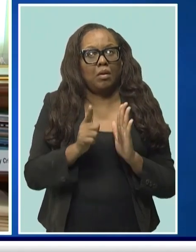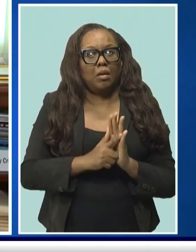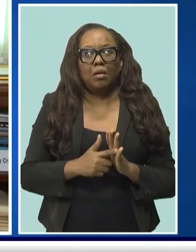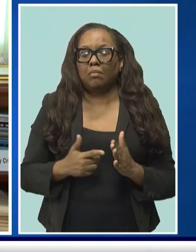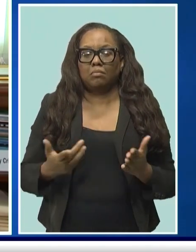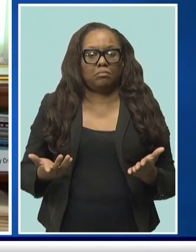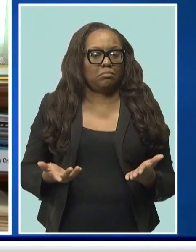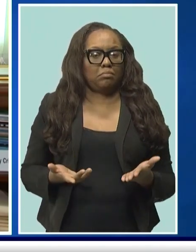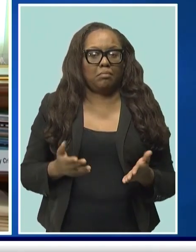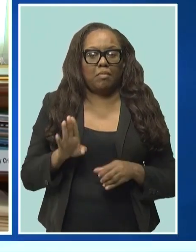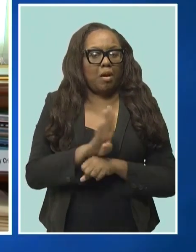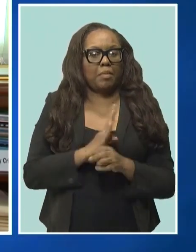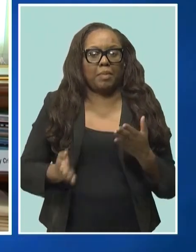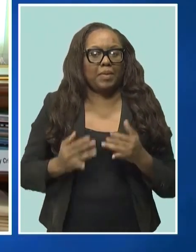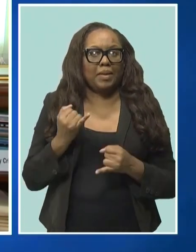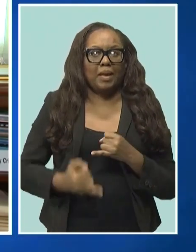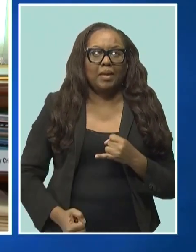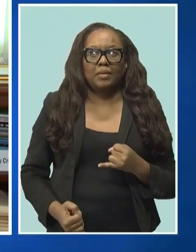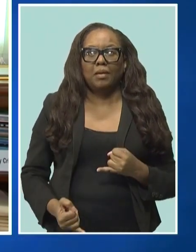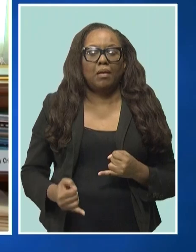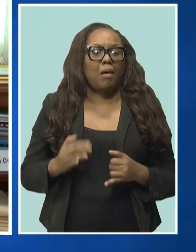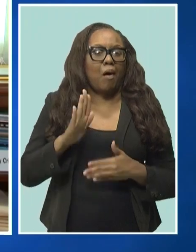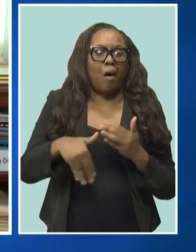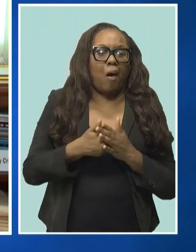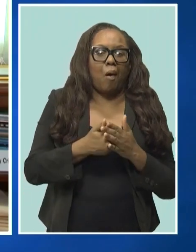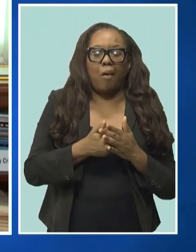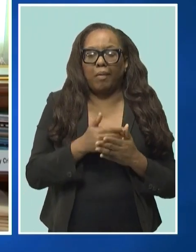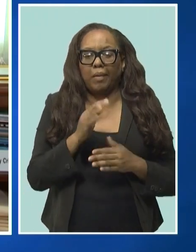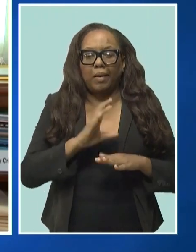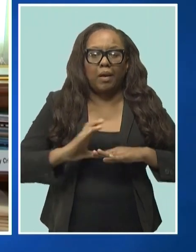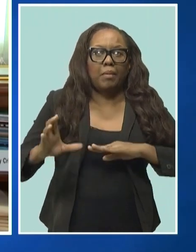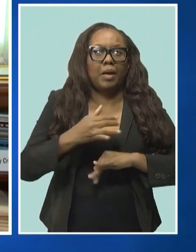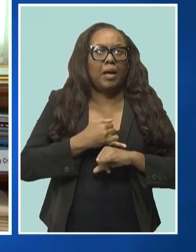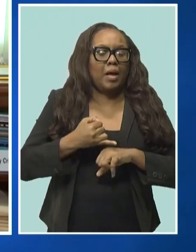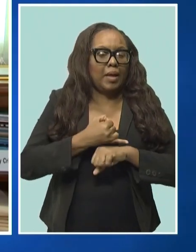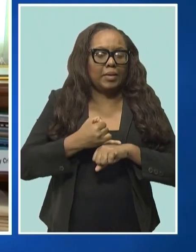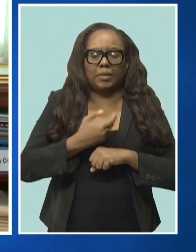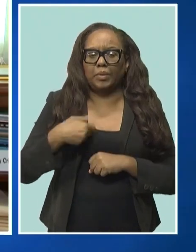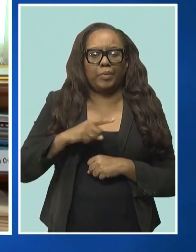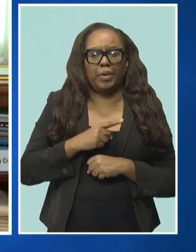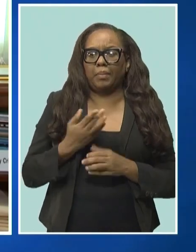to the Caribbean chain, and we are one of the last.